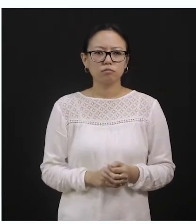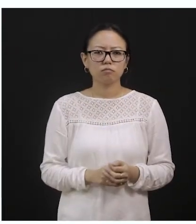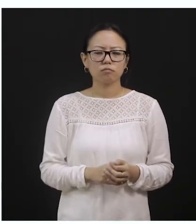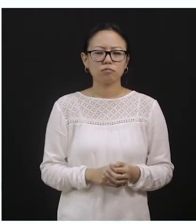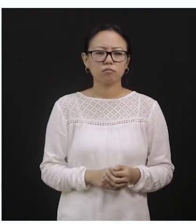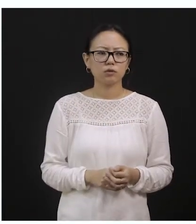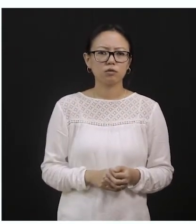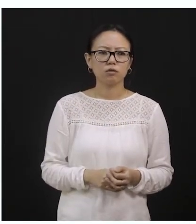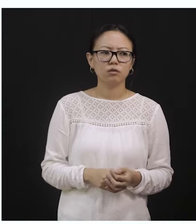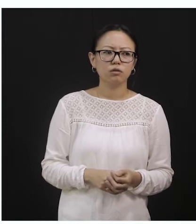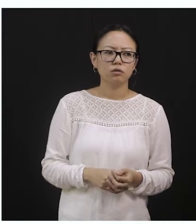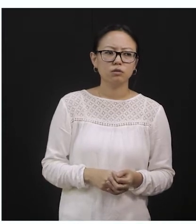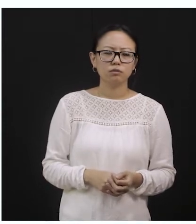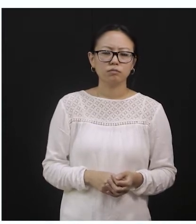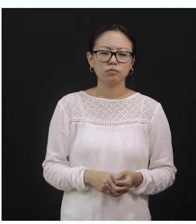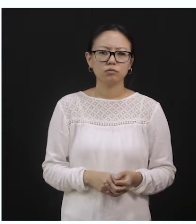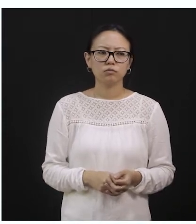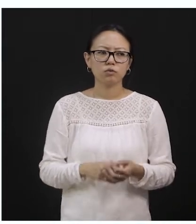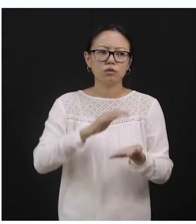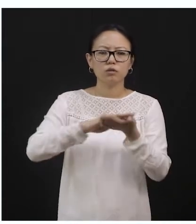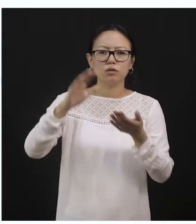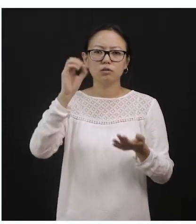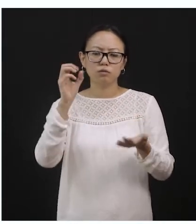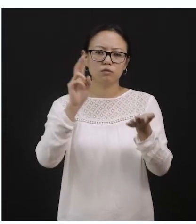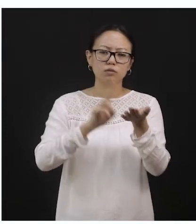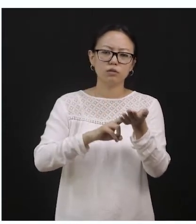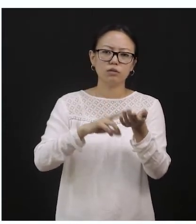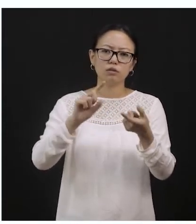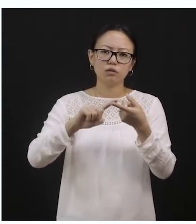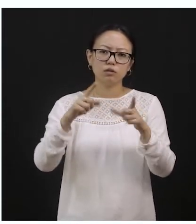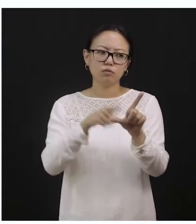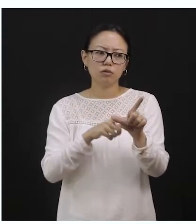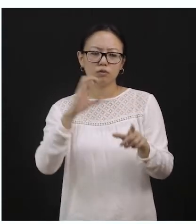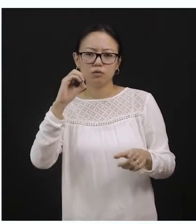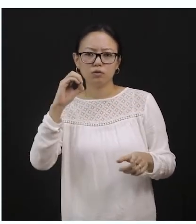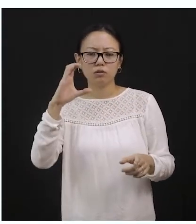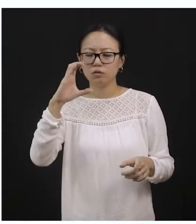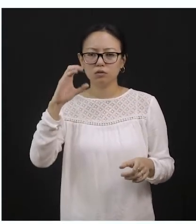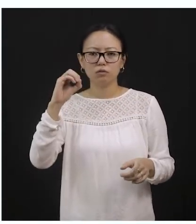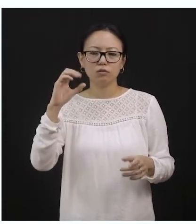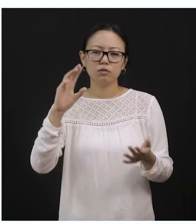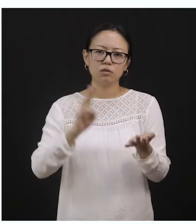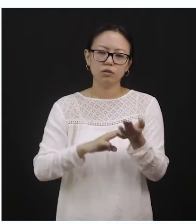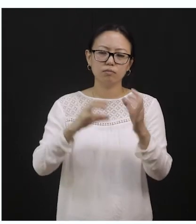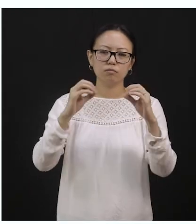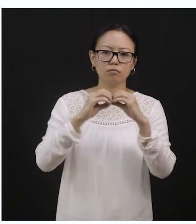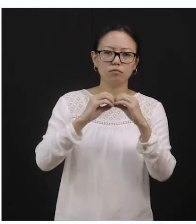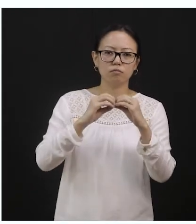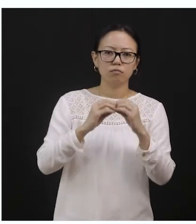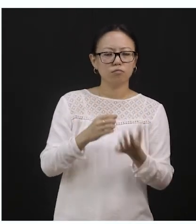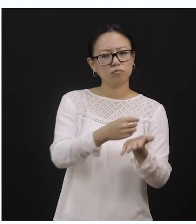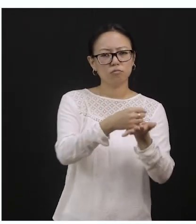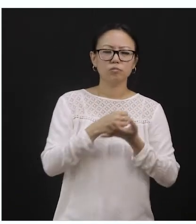honeycomb, and that is how we used to get a sweet liquid honey, right? So bee is very useful to